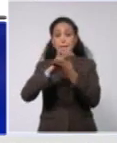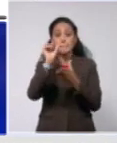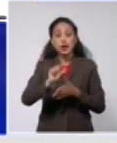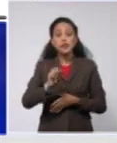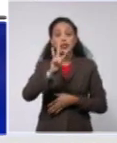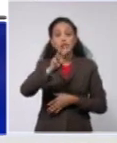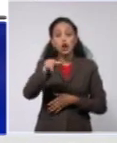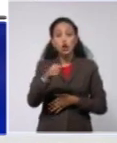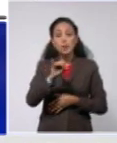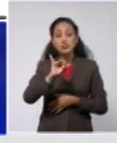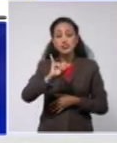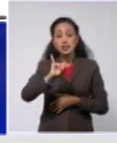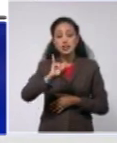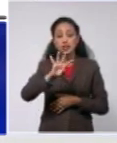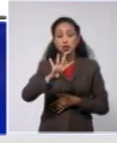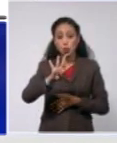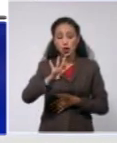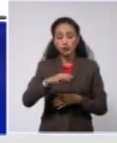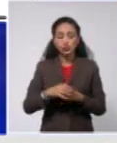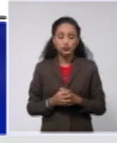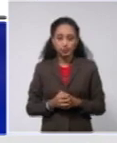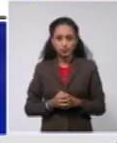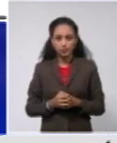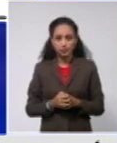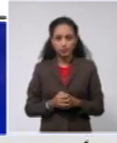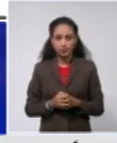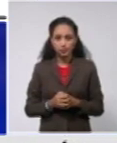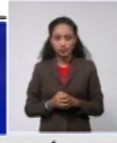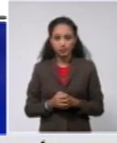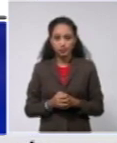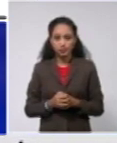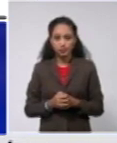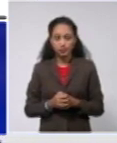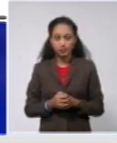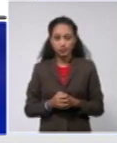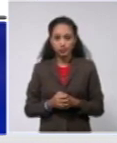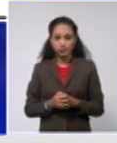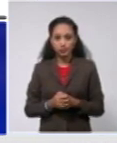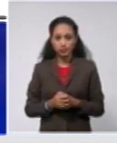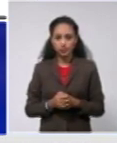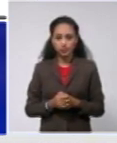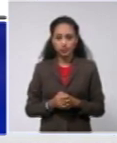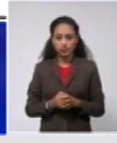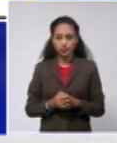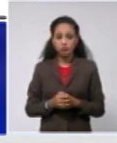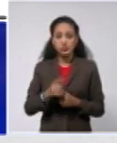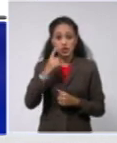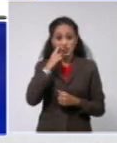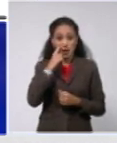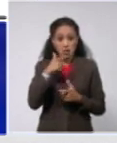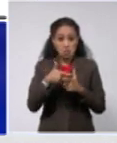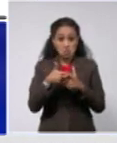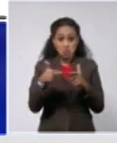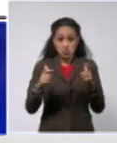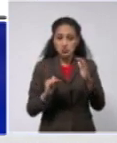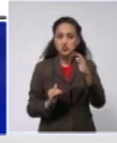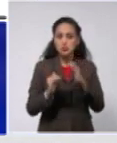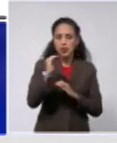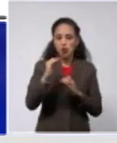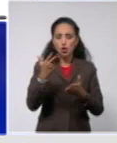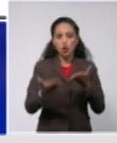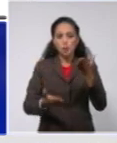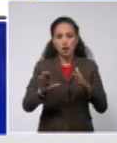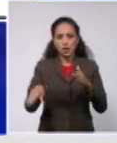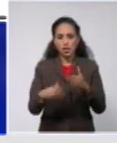few months. Cuba's rate therefore stands at 7.20 per